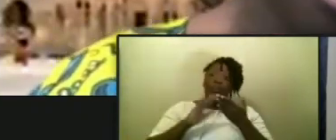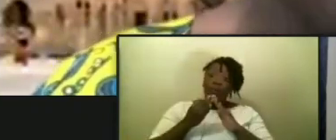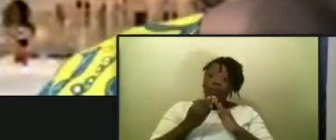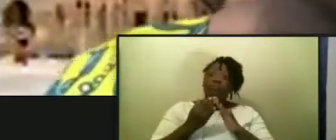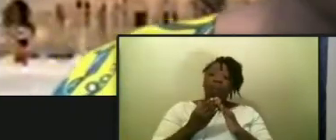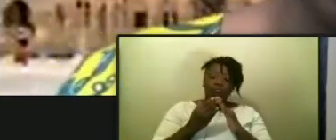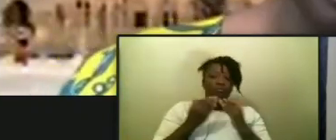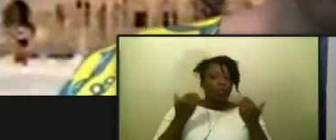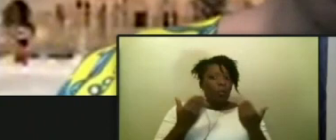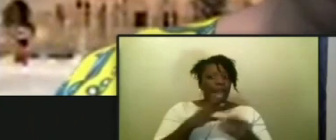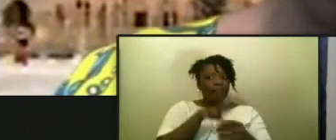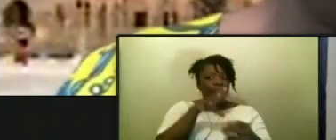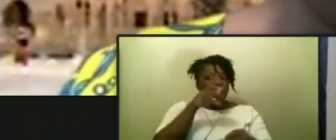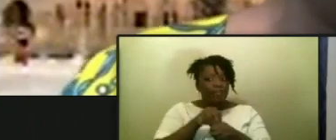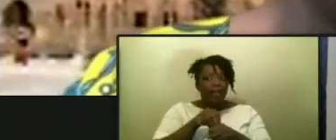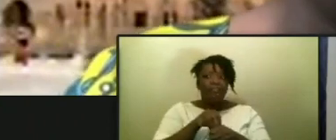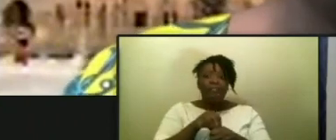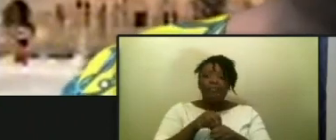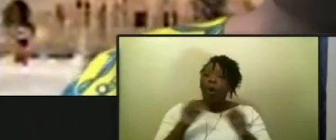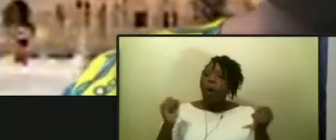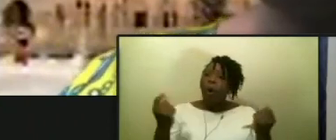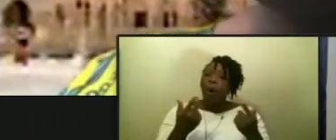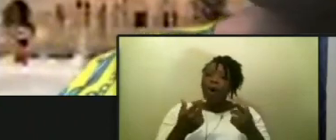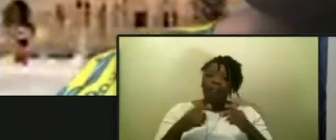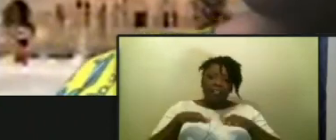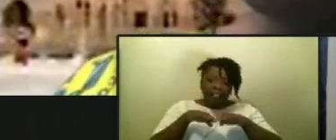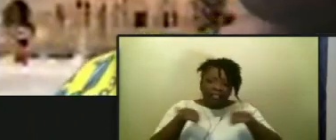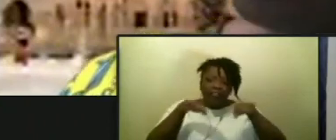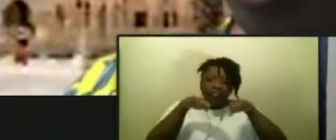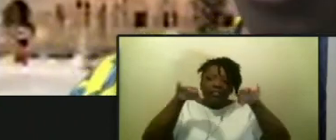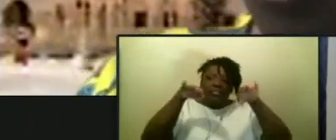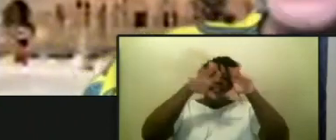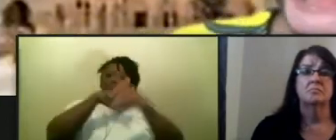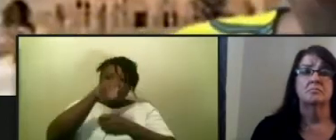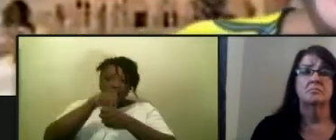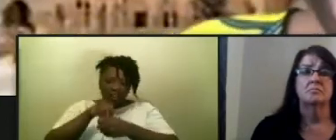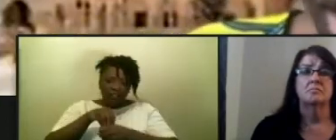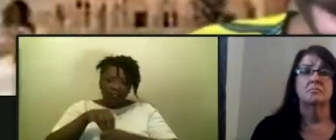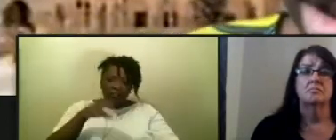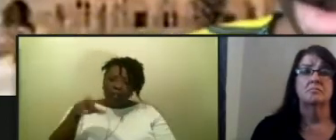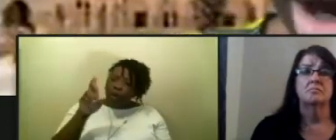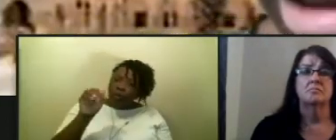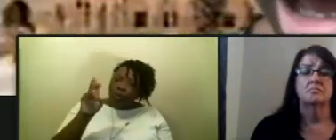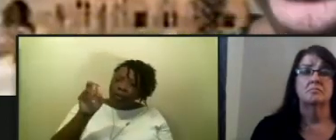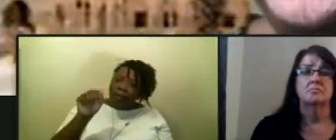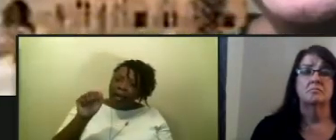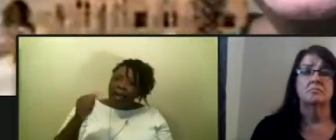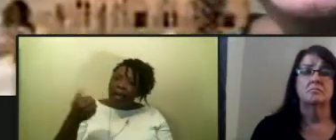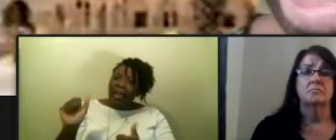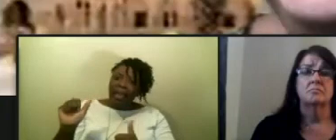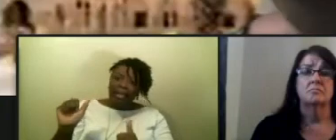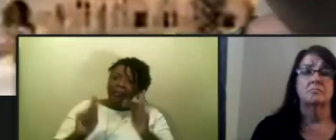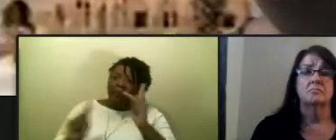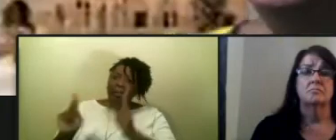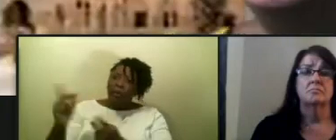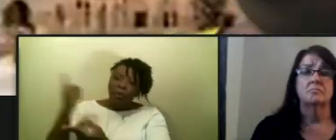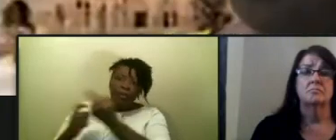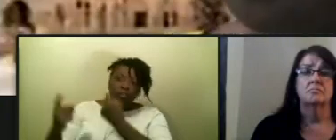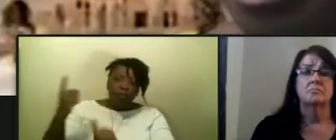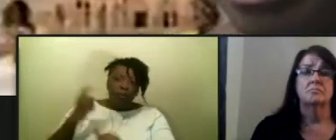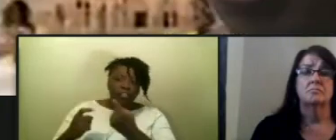involved at all levels. So, Rima, do you know if we have any questions right now on the chat